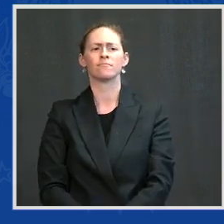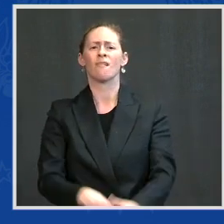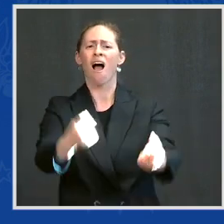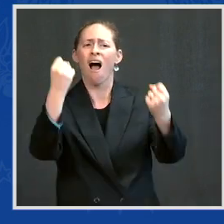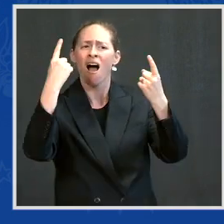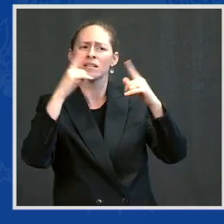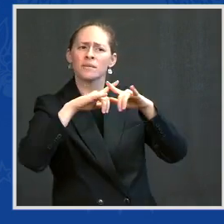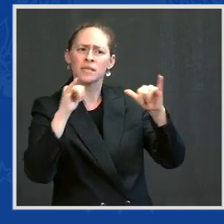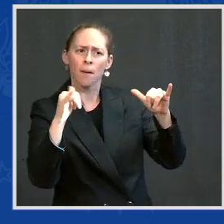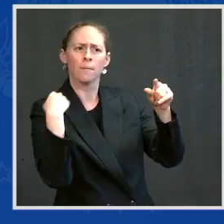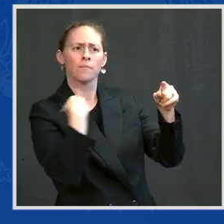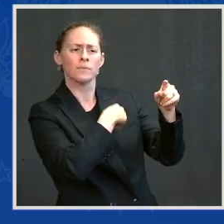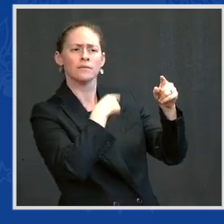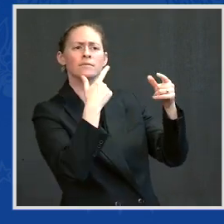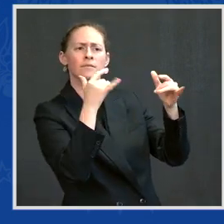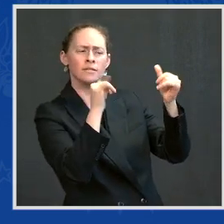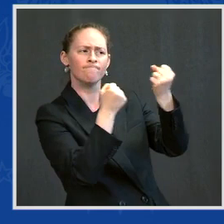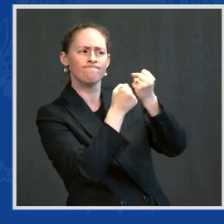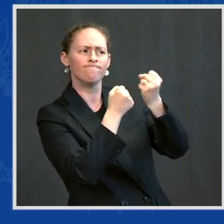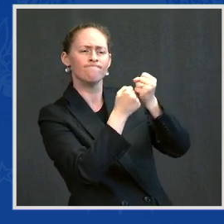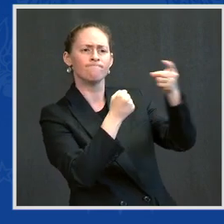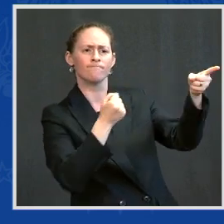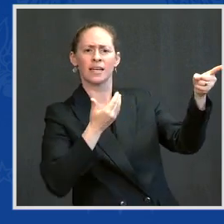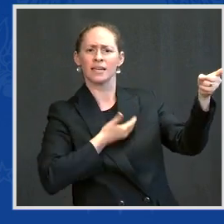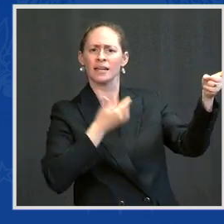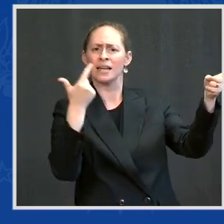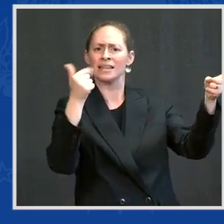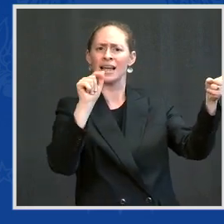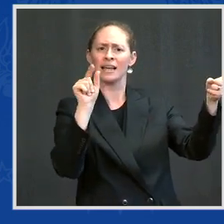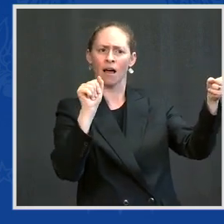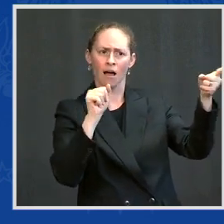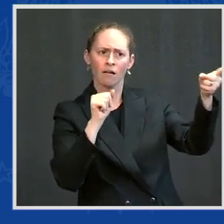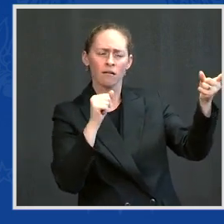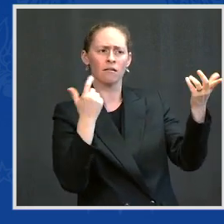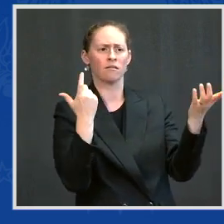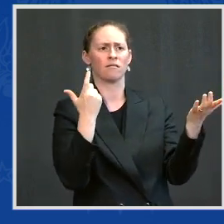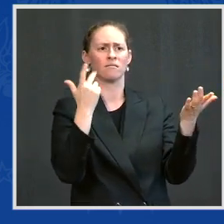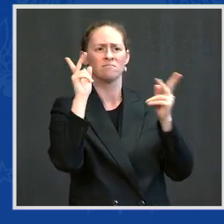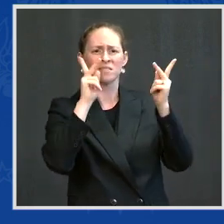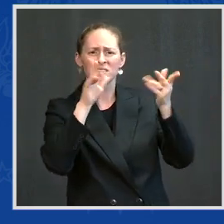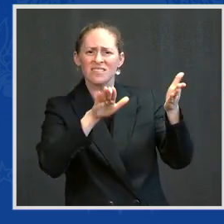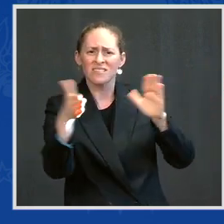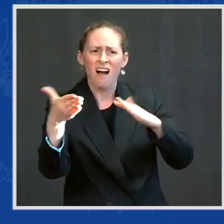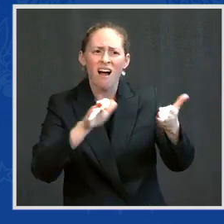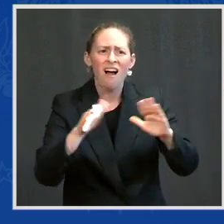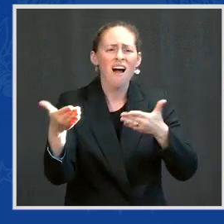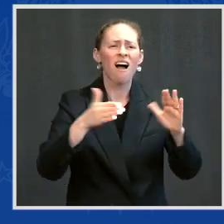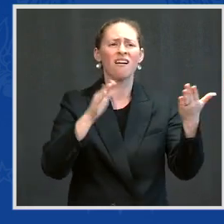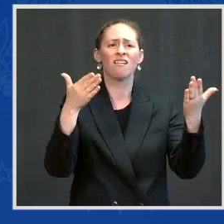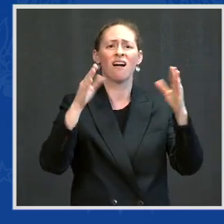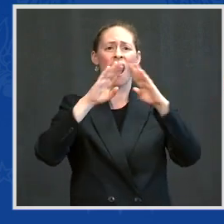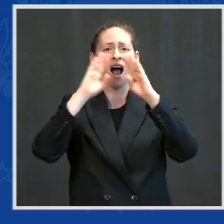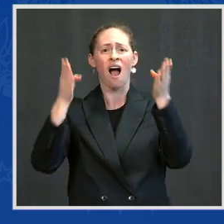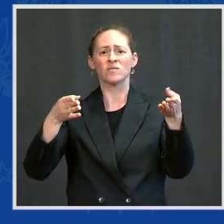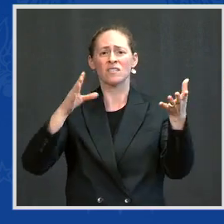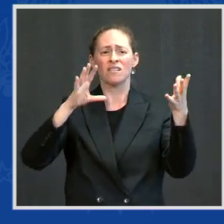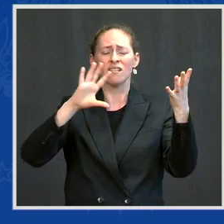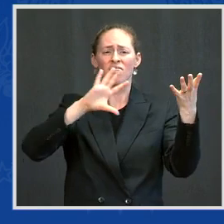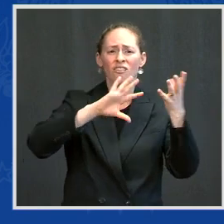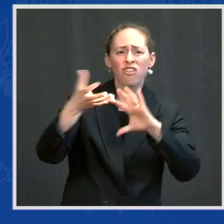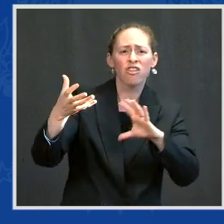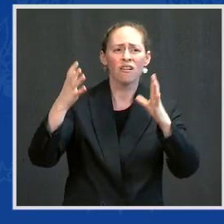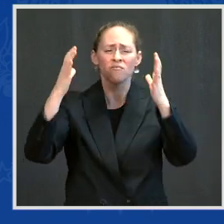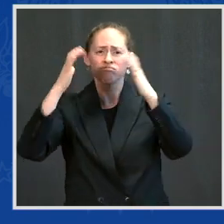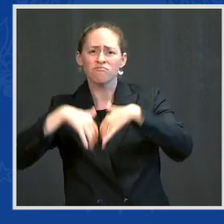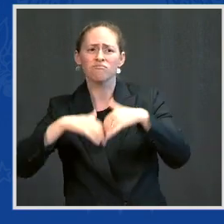innocent people who, in fact, have been hurt and have been collateral damage, including loss of homes and a whole range of other things,